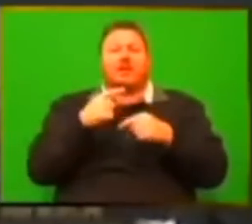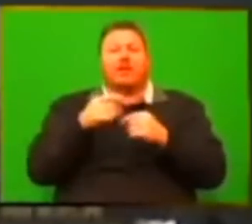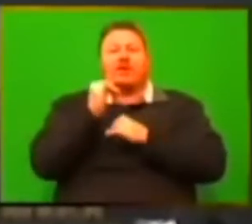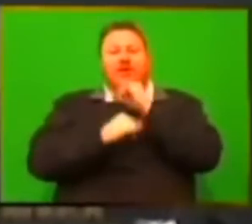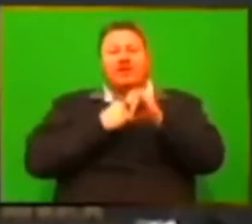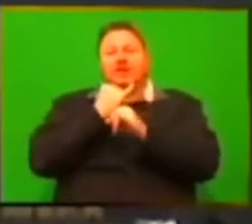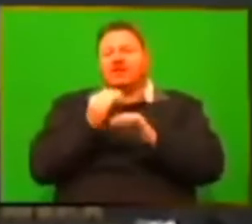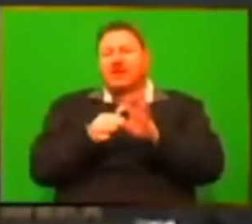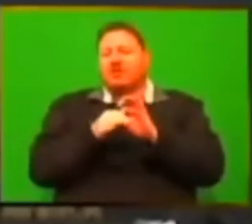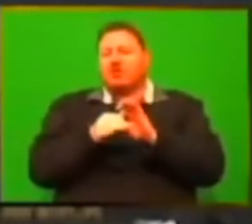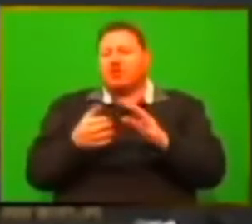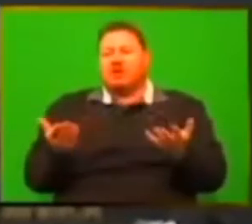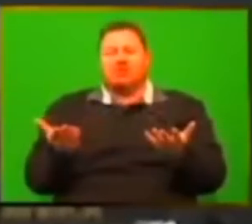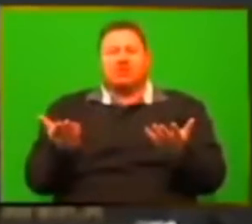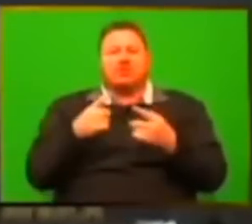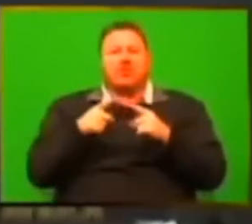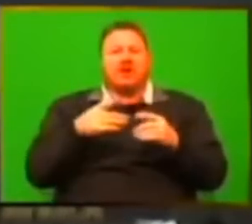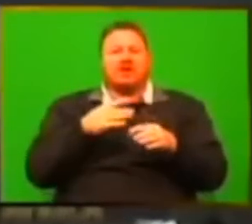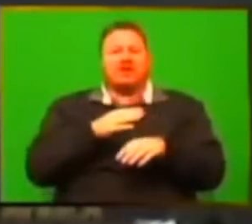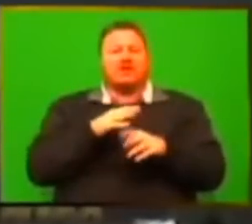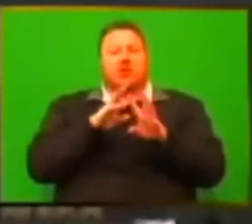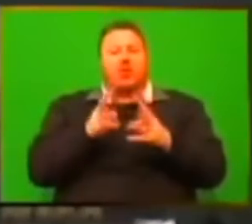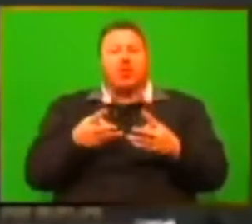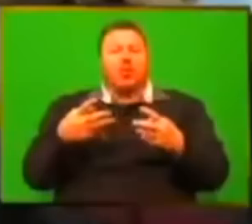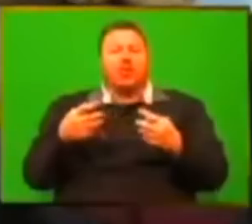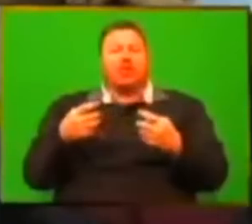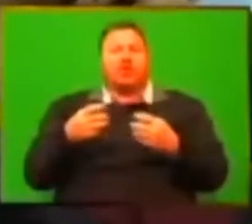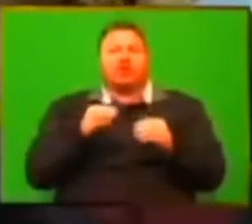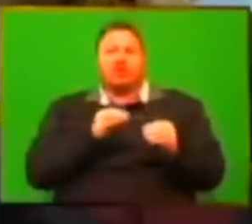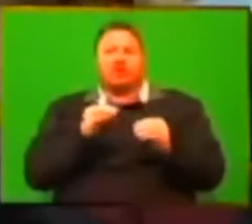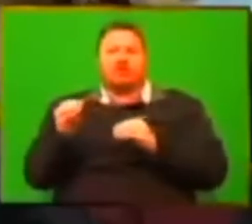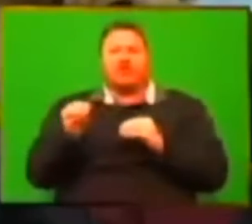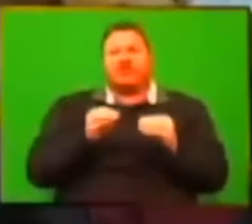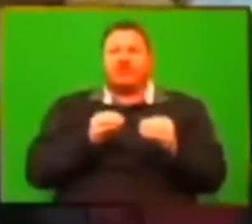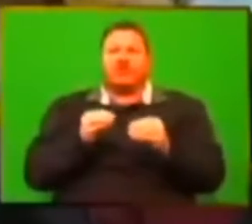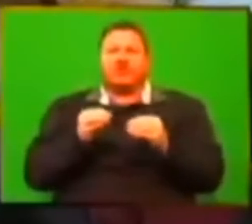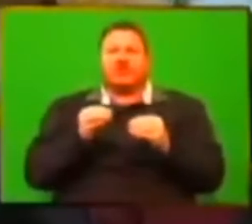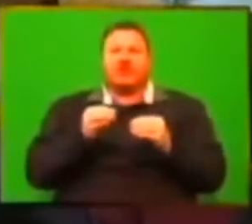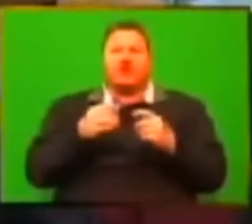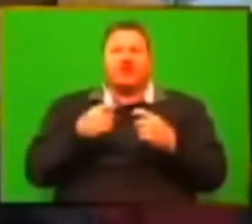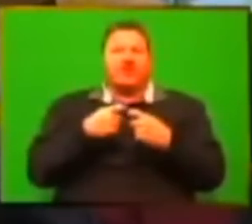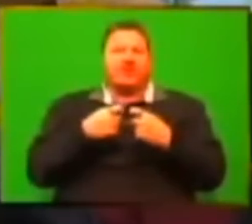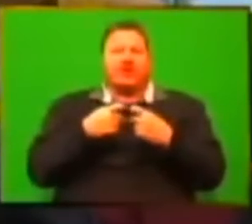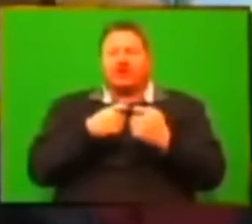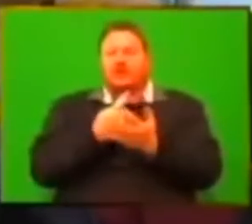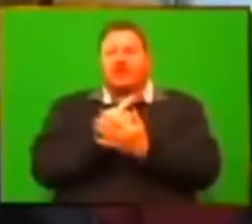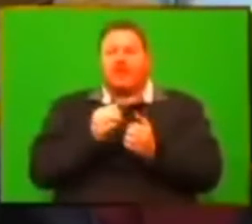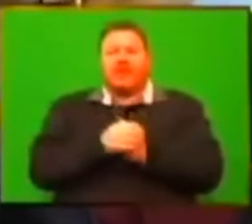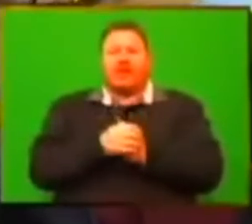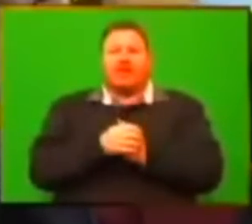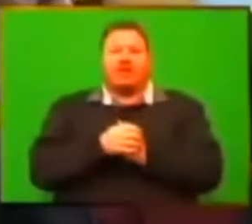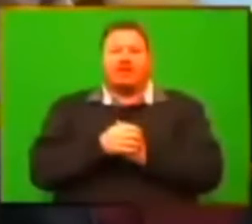international relations while we are living in a world defined by shifting global balance of forces. The West, under